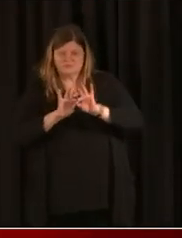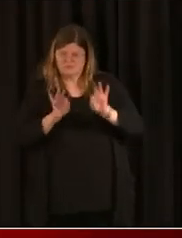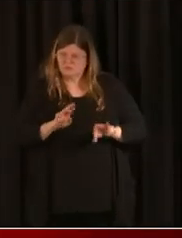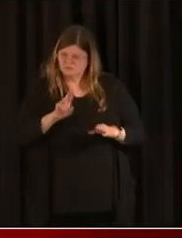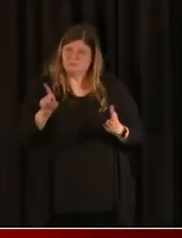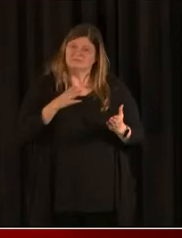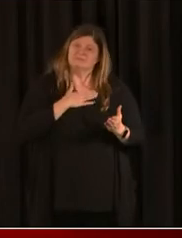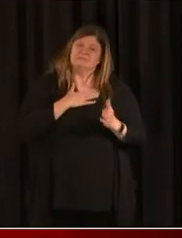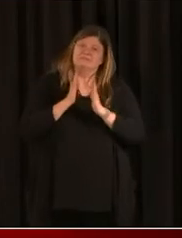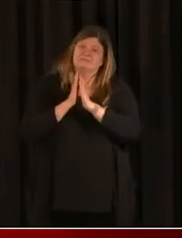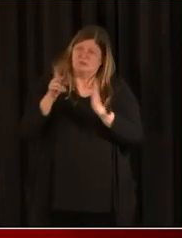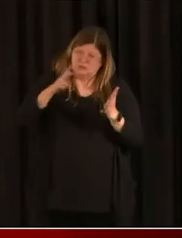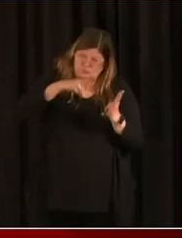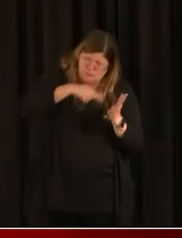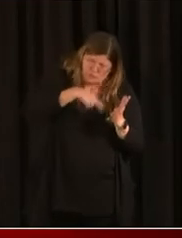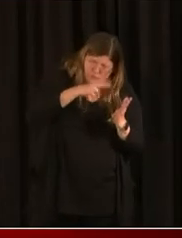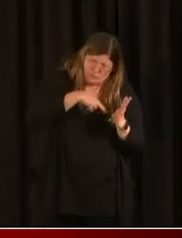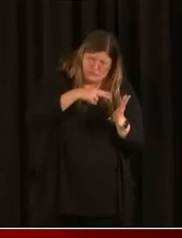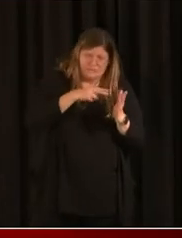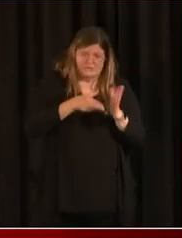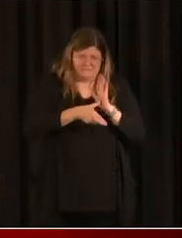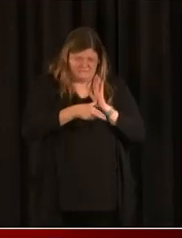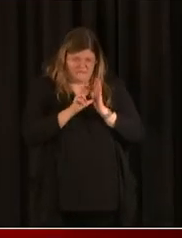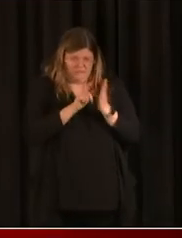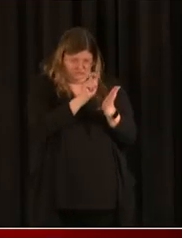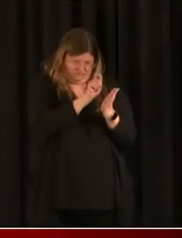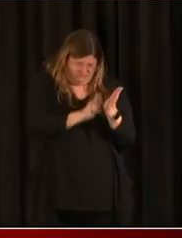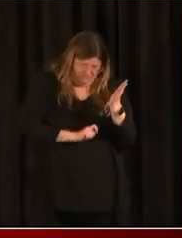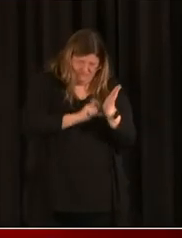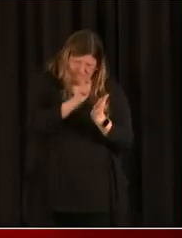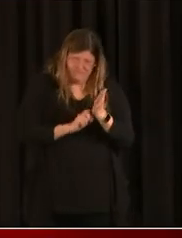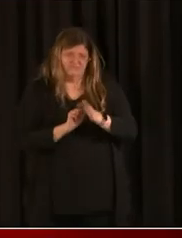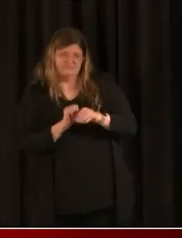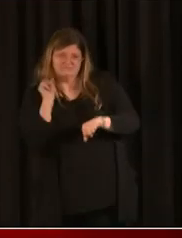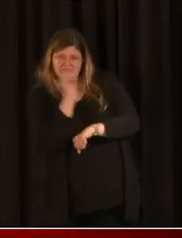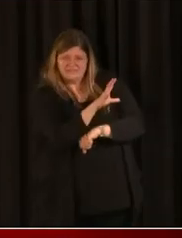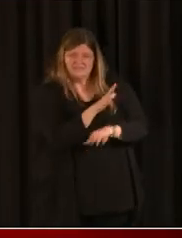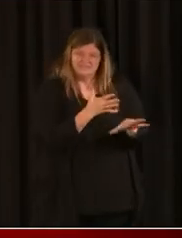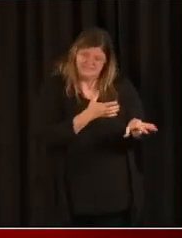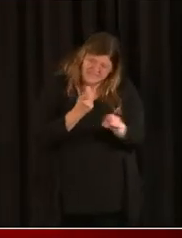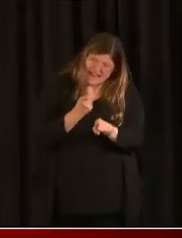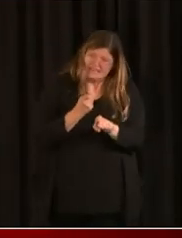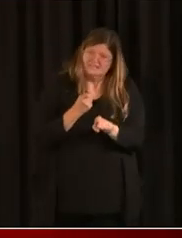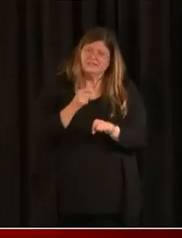please review those with your students and send them back right away.